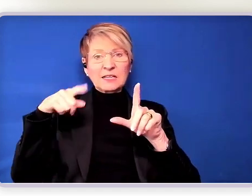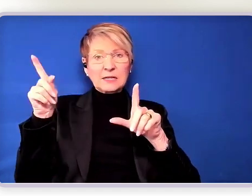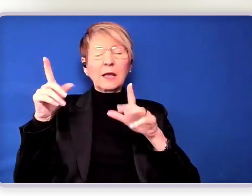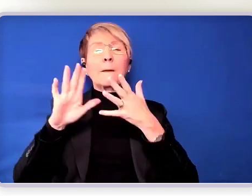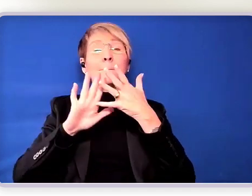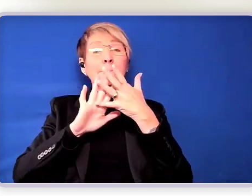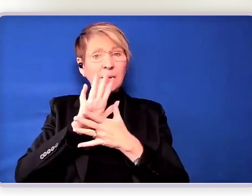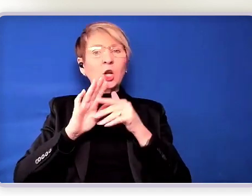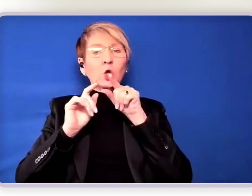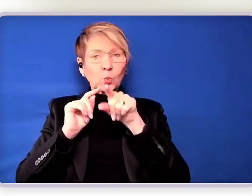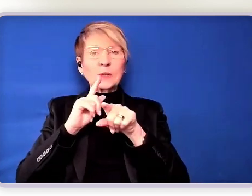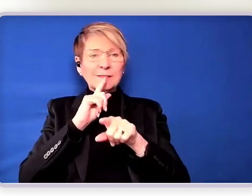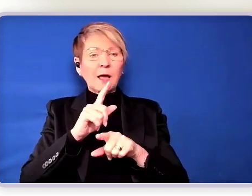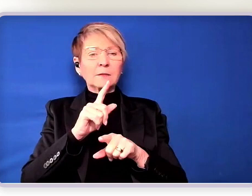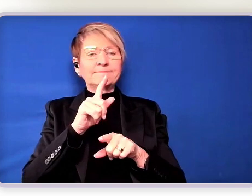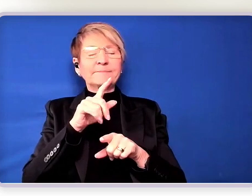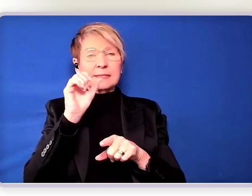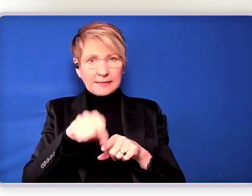met the criteria.